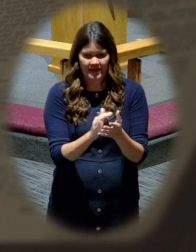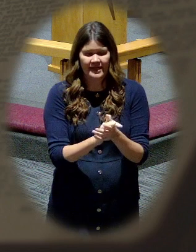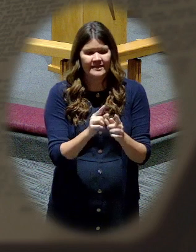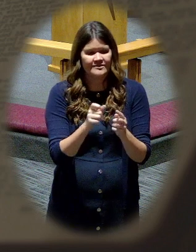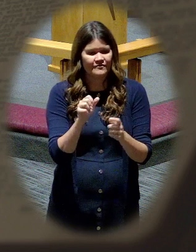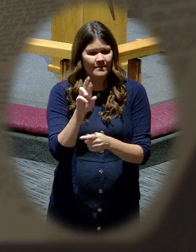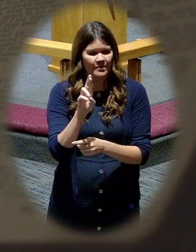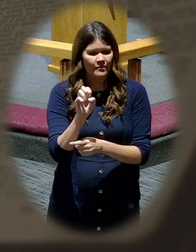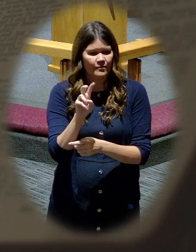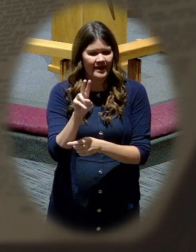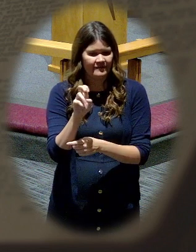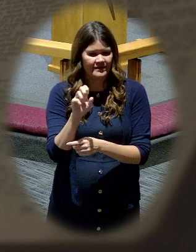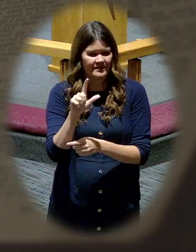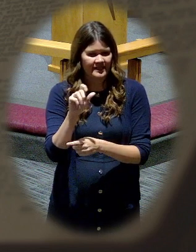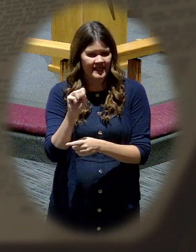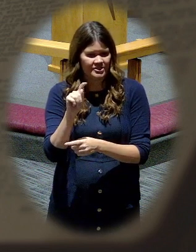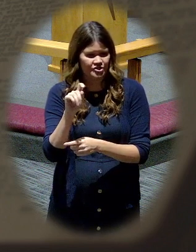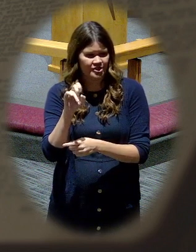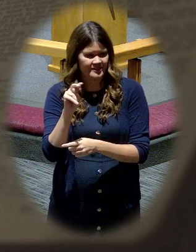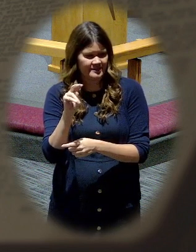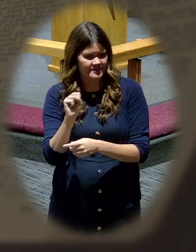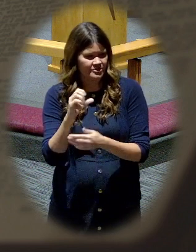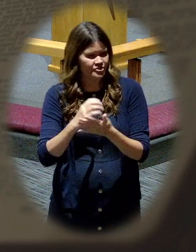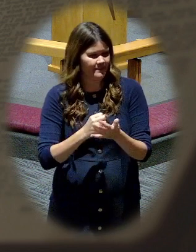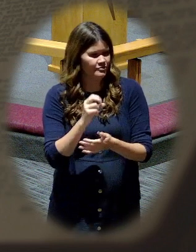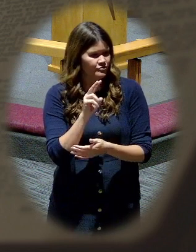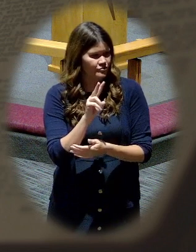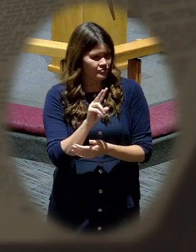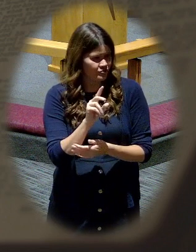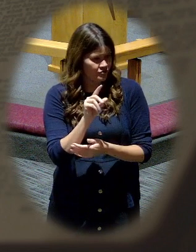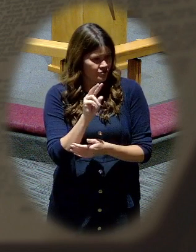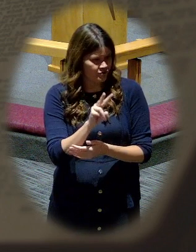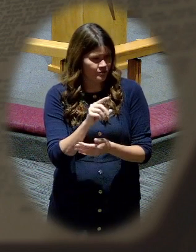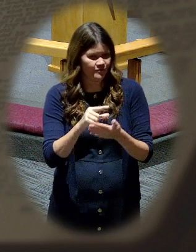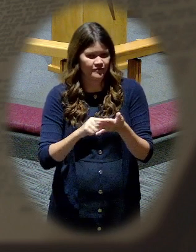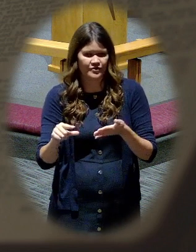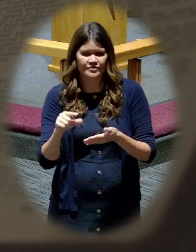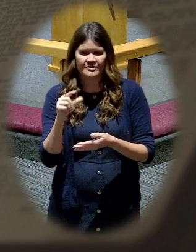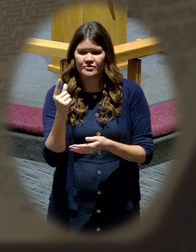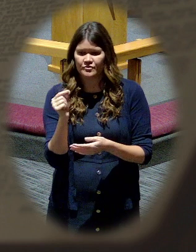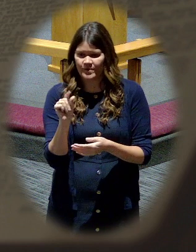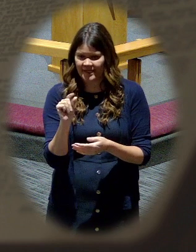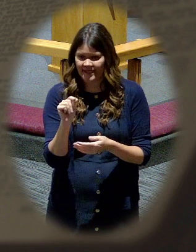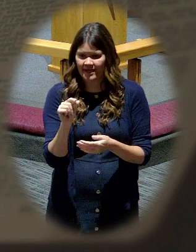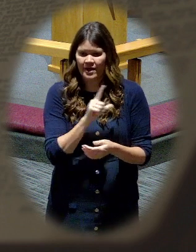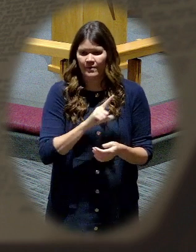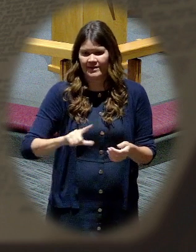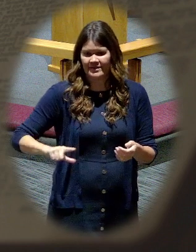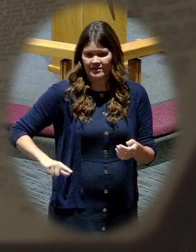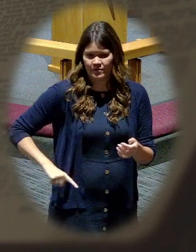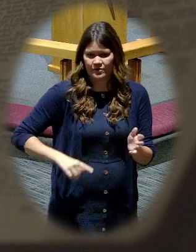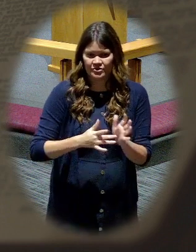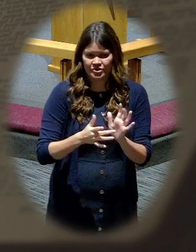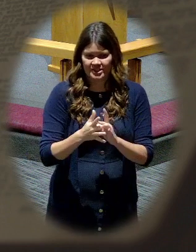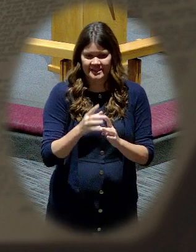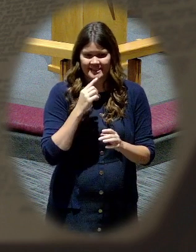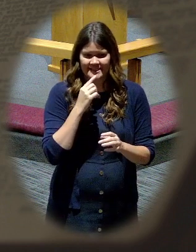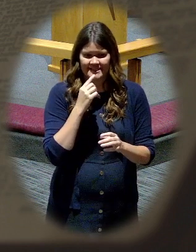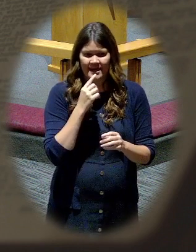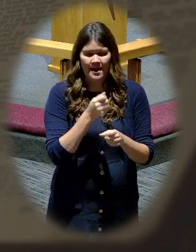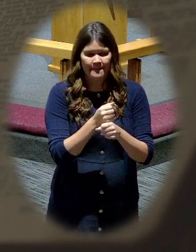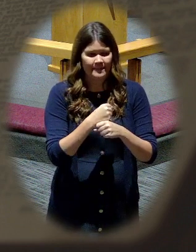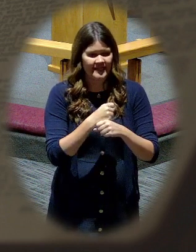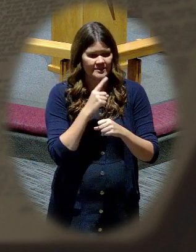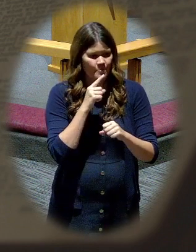from Revelation chapter 2, verse 20, in which our Lord ends his speaking with a